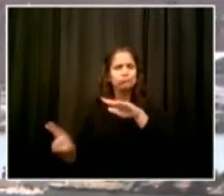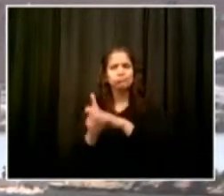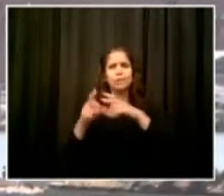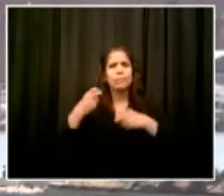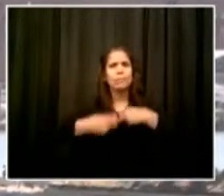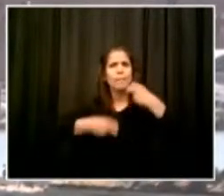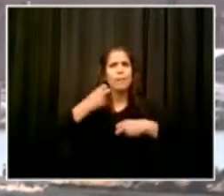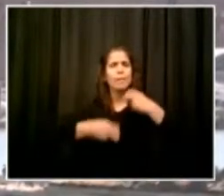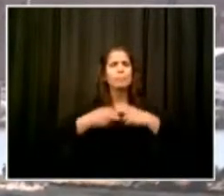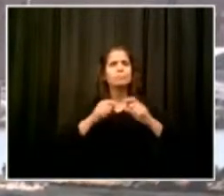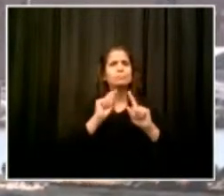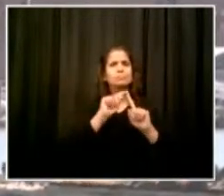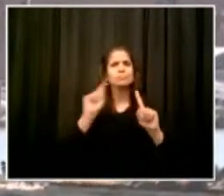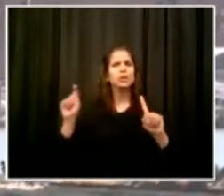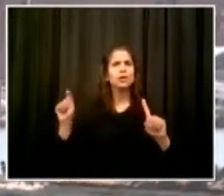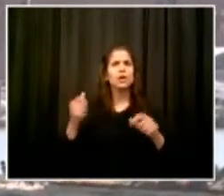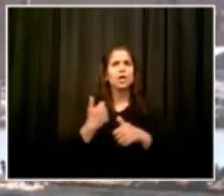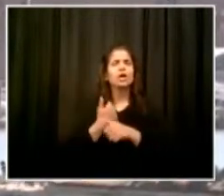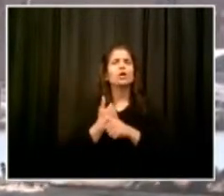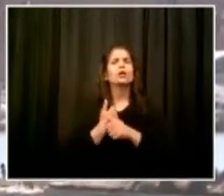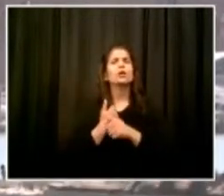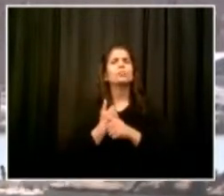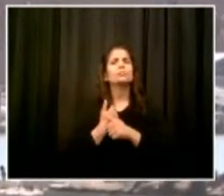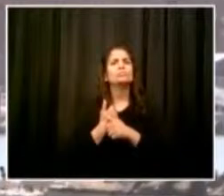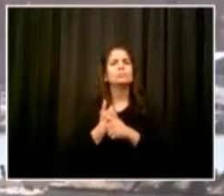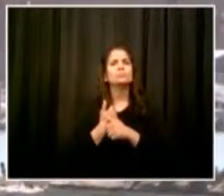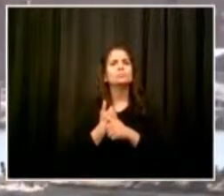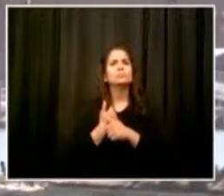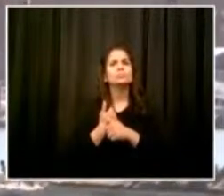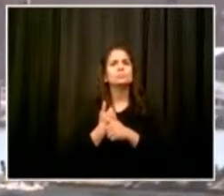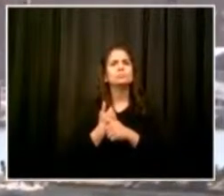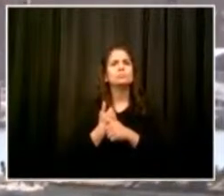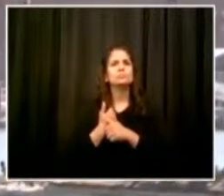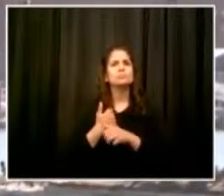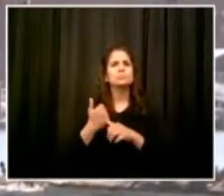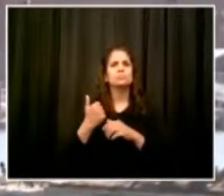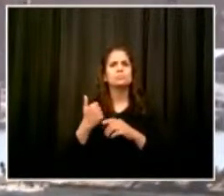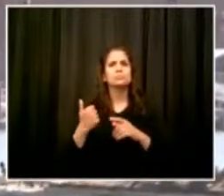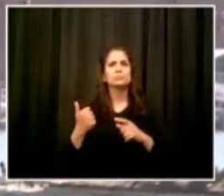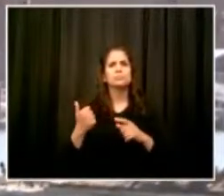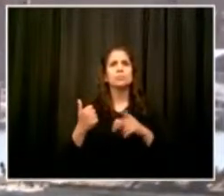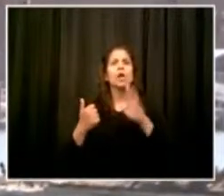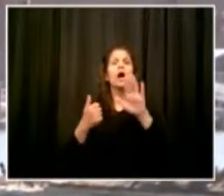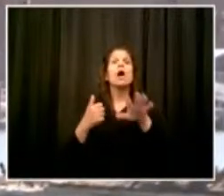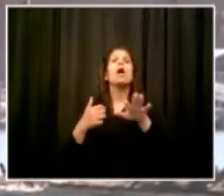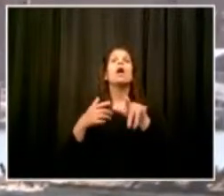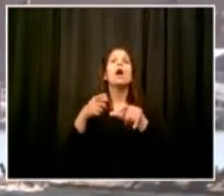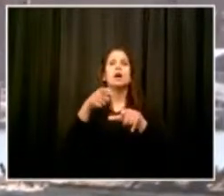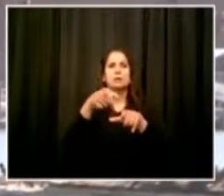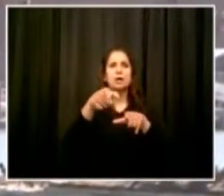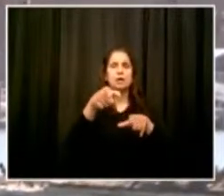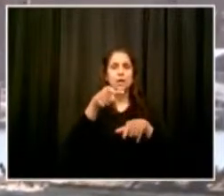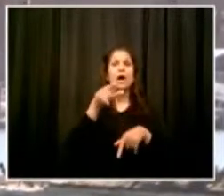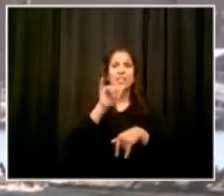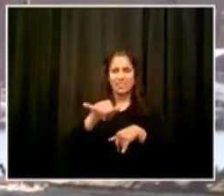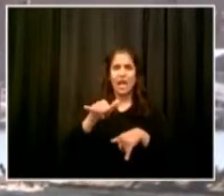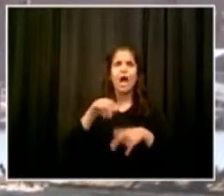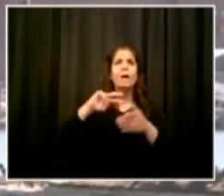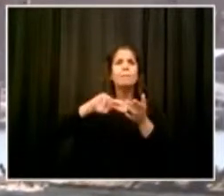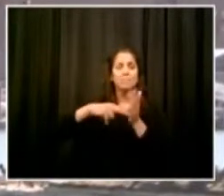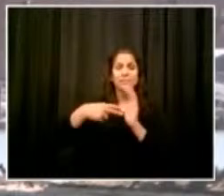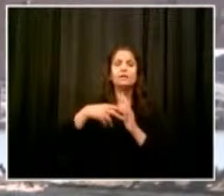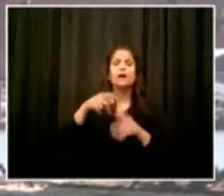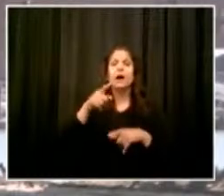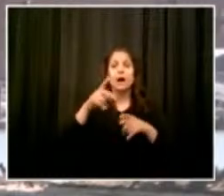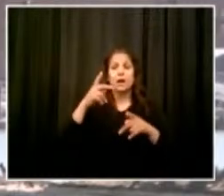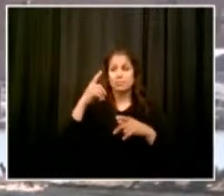RNC, and he specifically was cited by the CCRB for that. Now, here we are, so many, 16 years